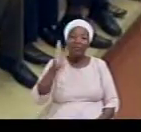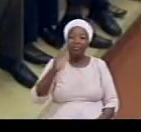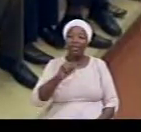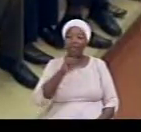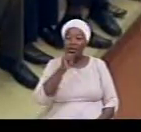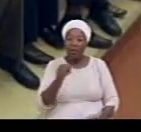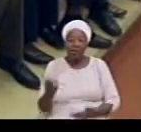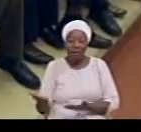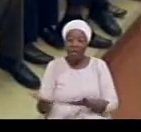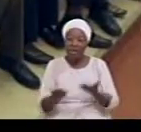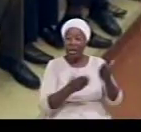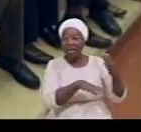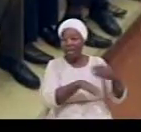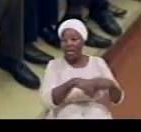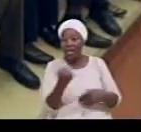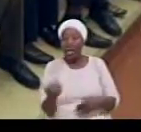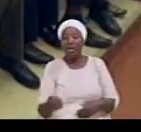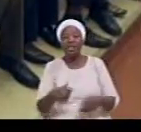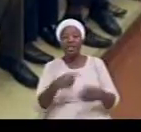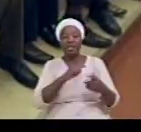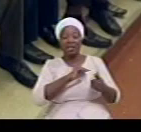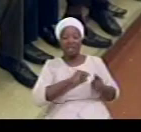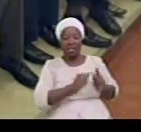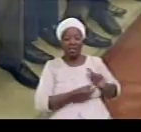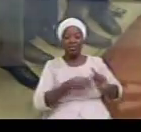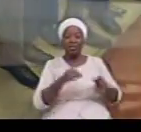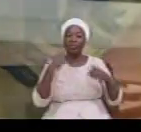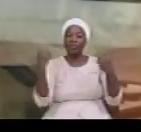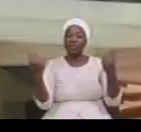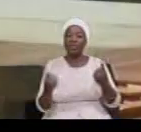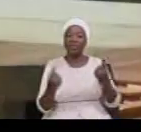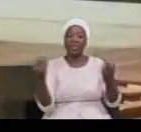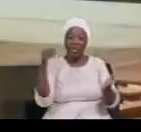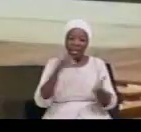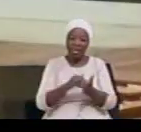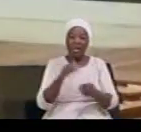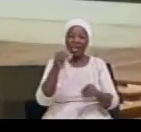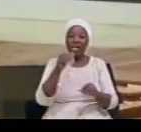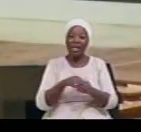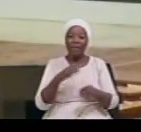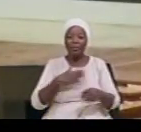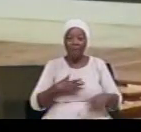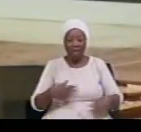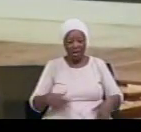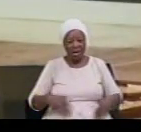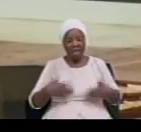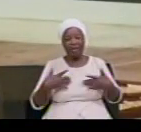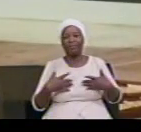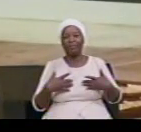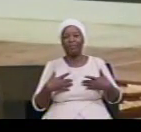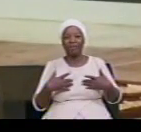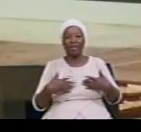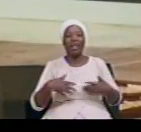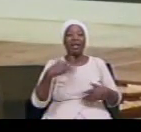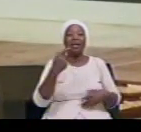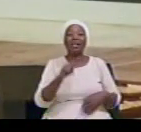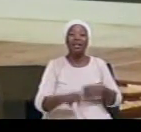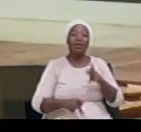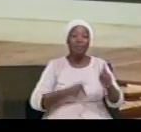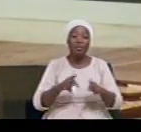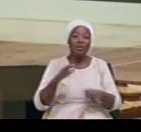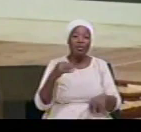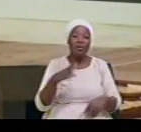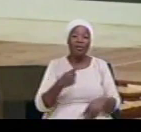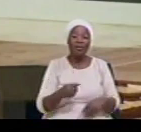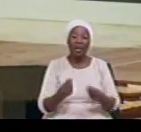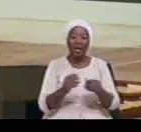The inhabitants of the land, the inhabitants in the church, the members of the church of